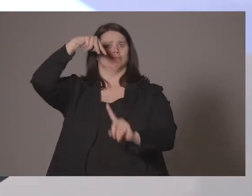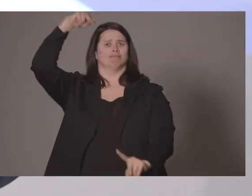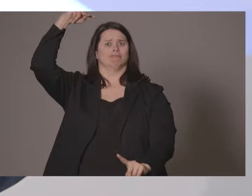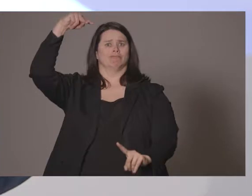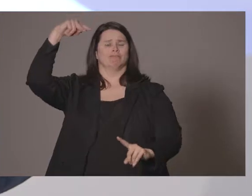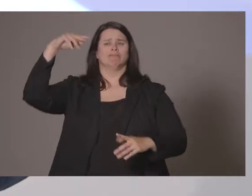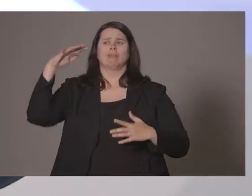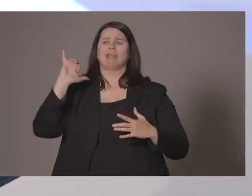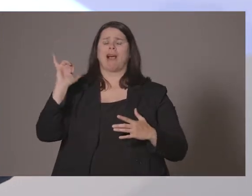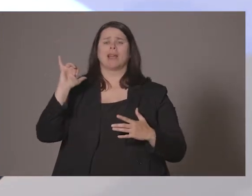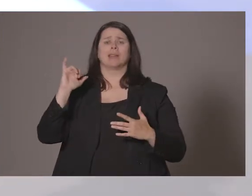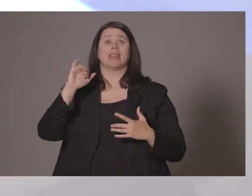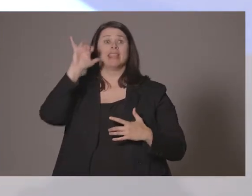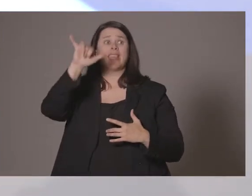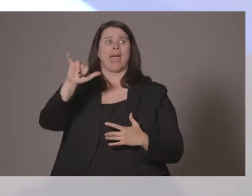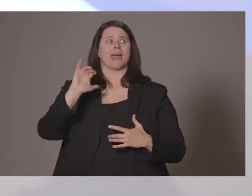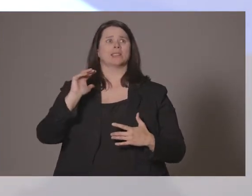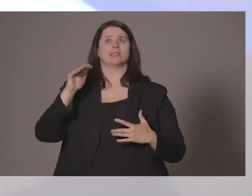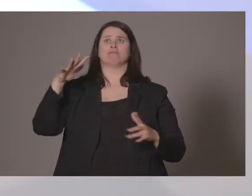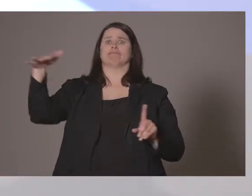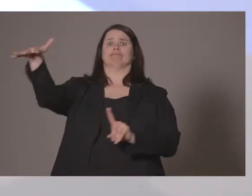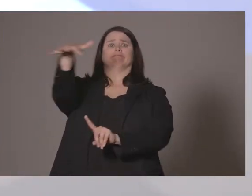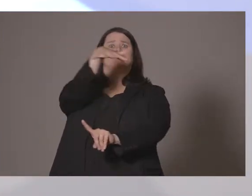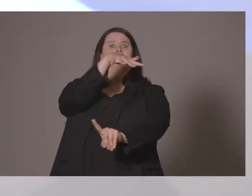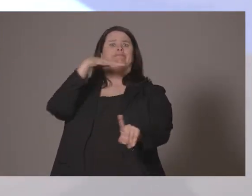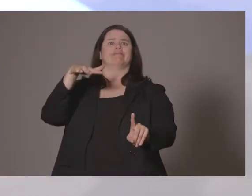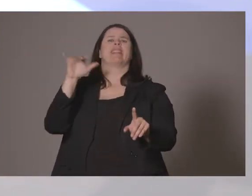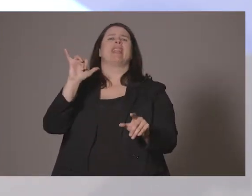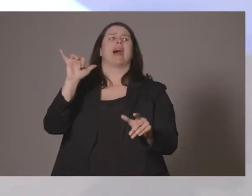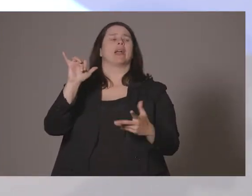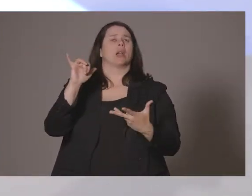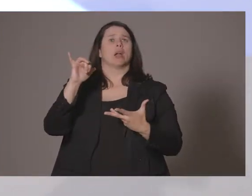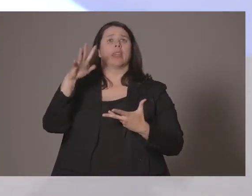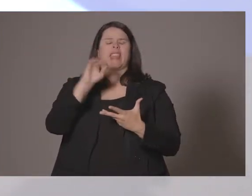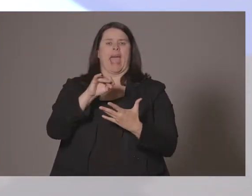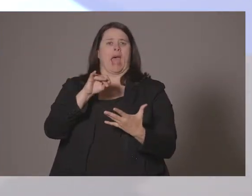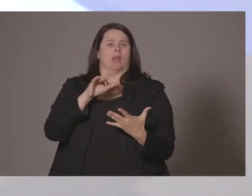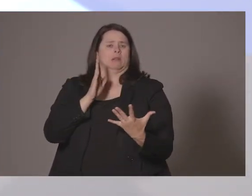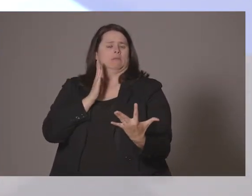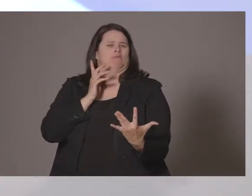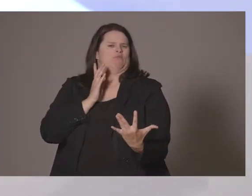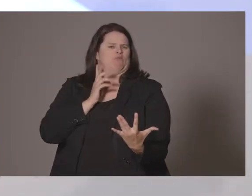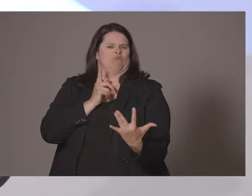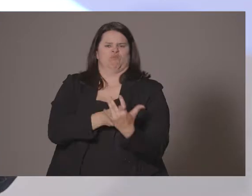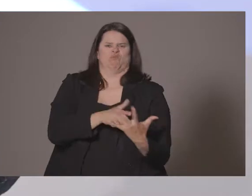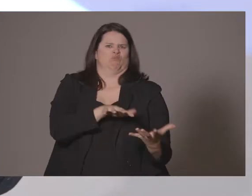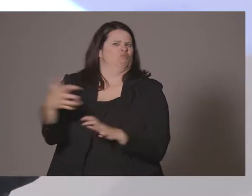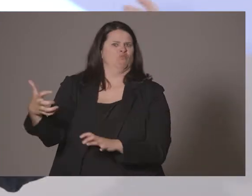that we breathe that inhibits relationship, that ruptures our ability to be present, that